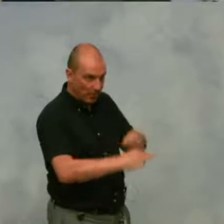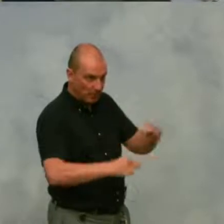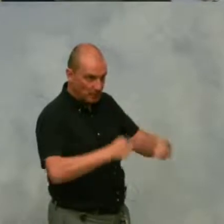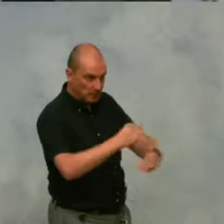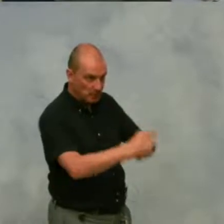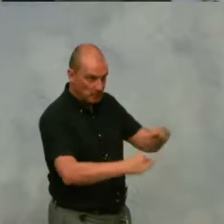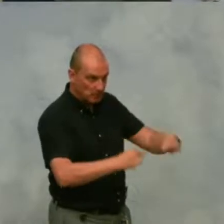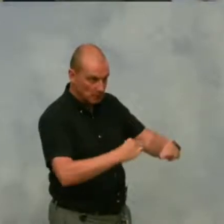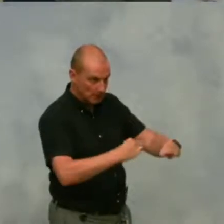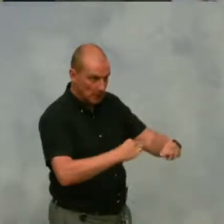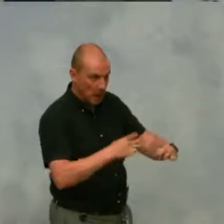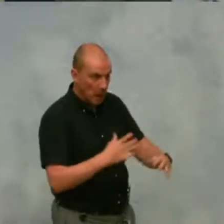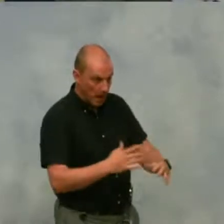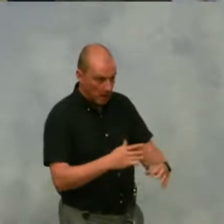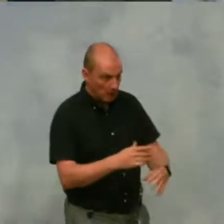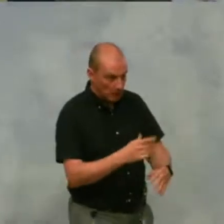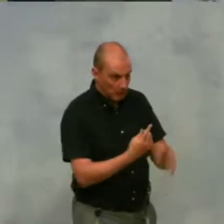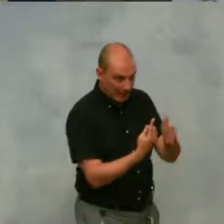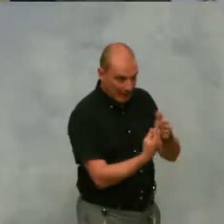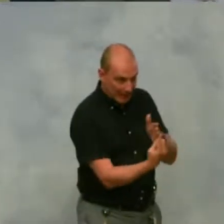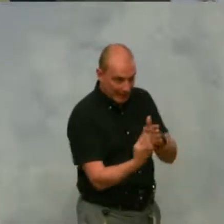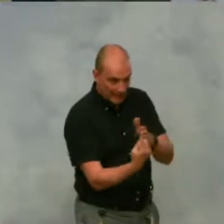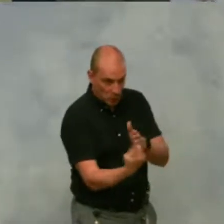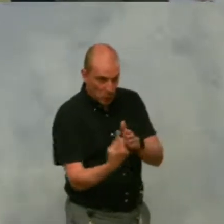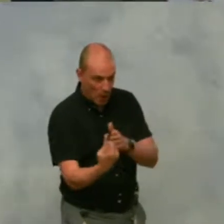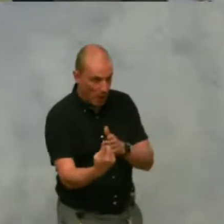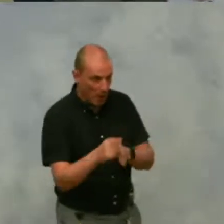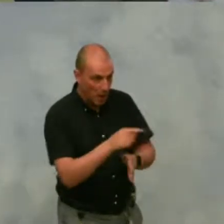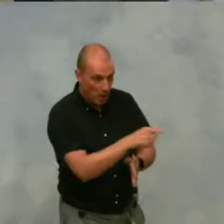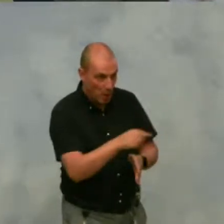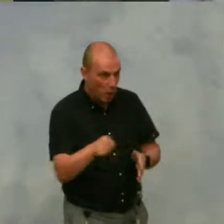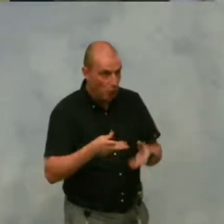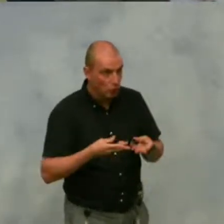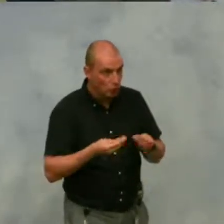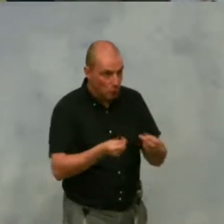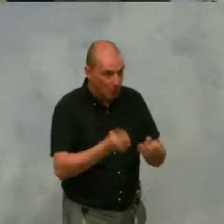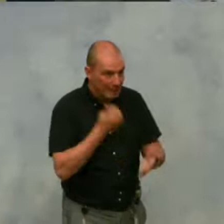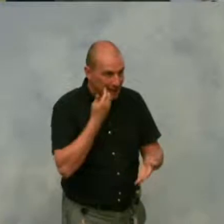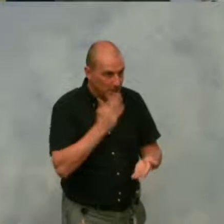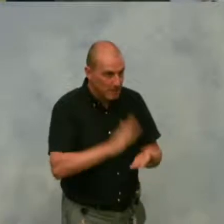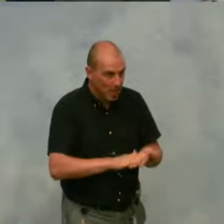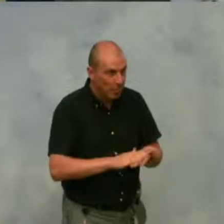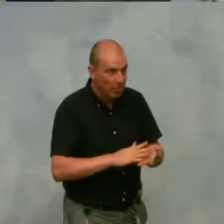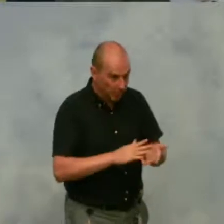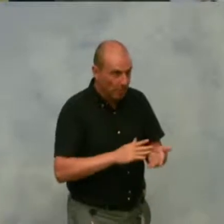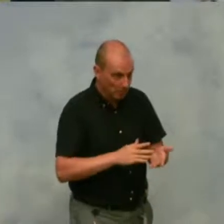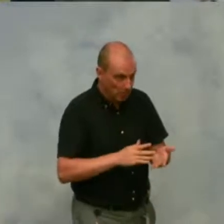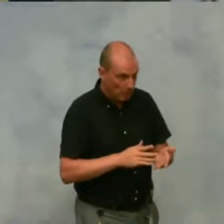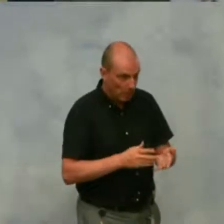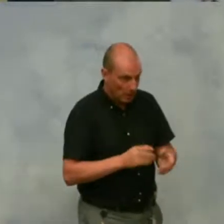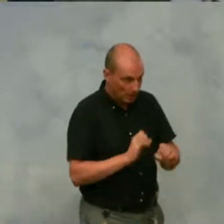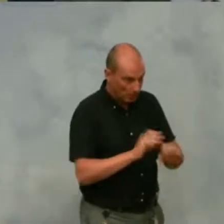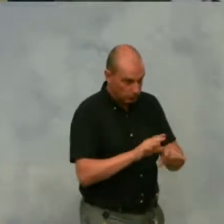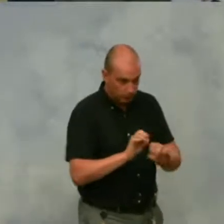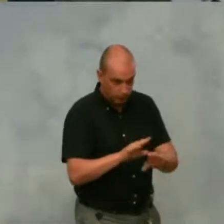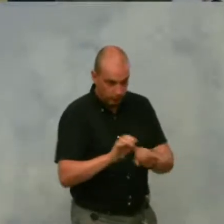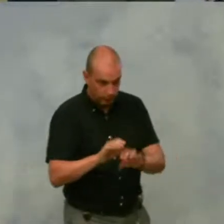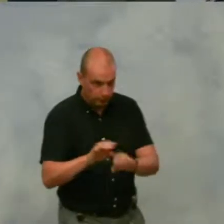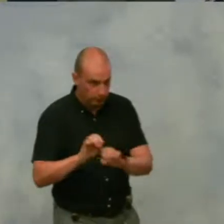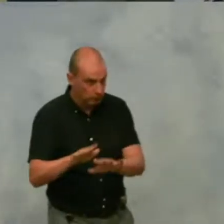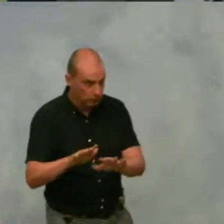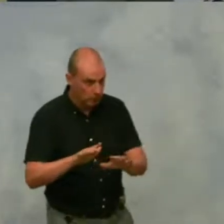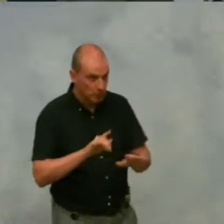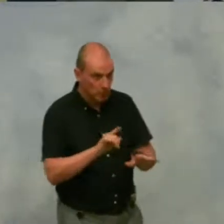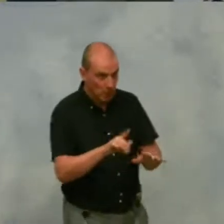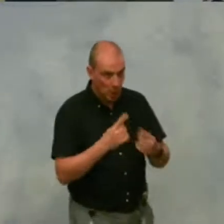individual resources on a monthly basis with the status of all the various projects. In terms of the reporting